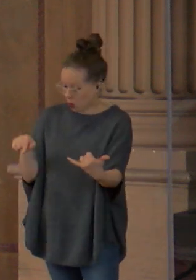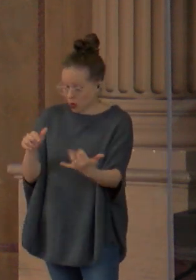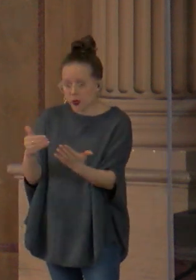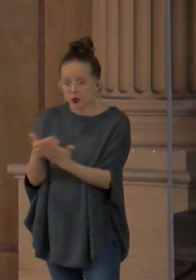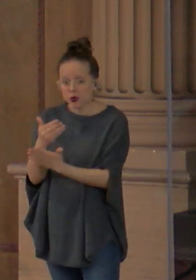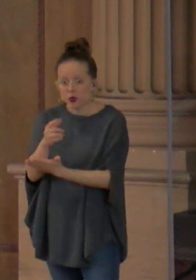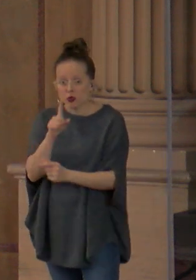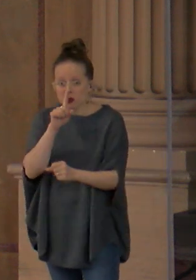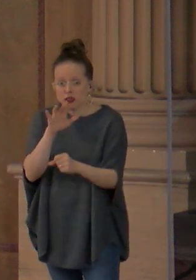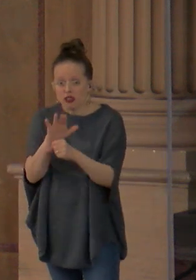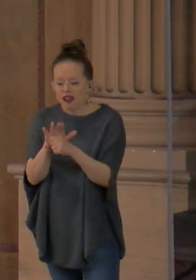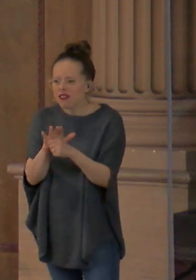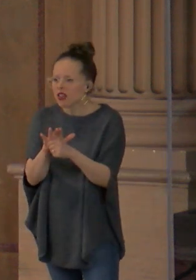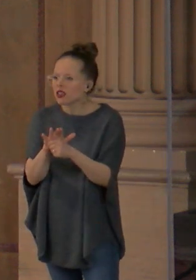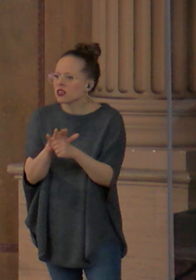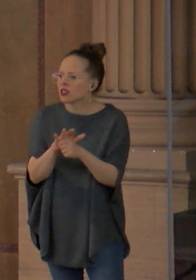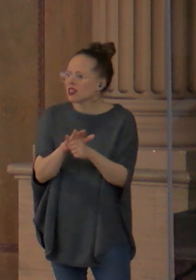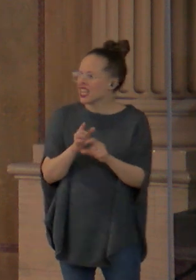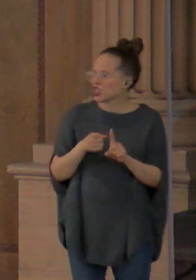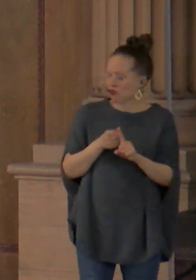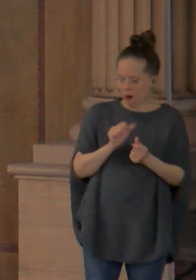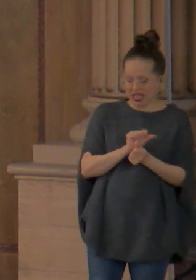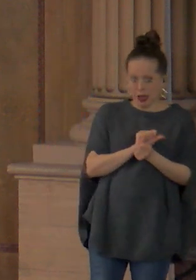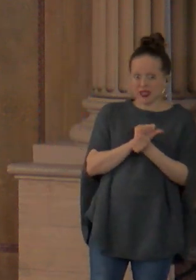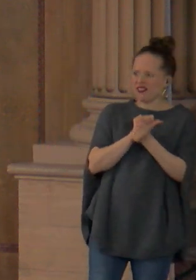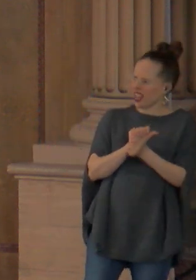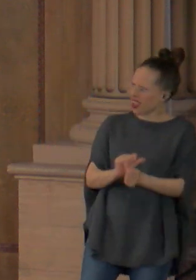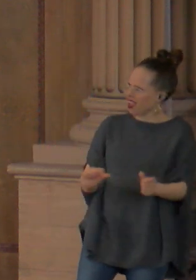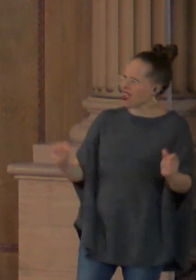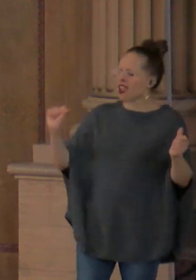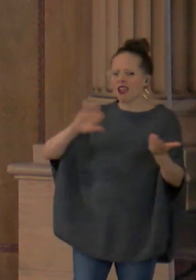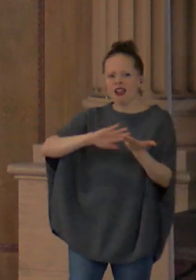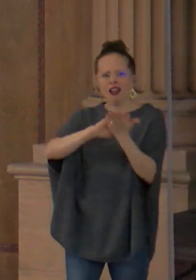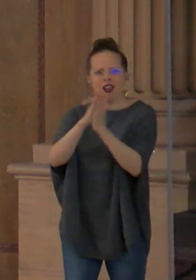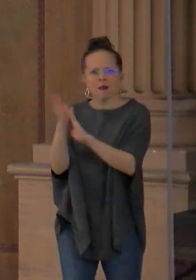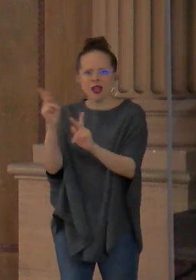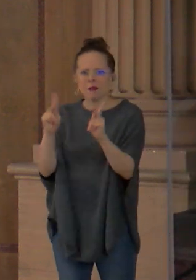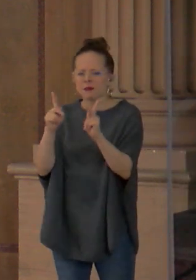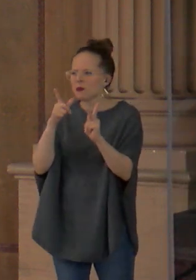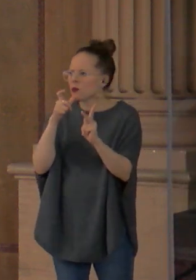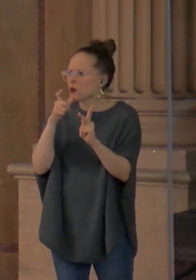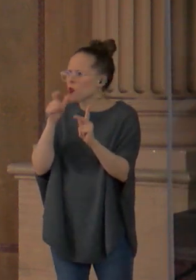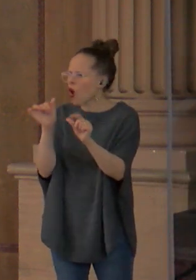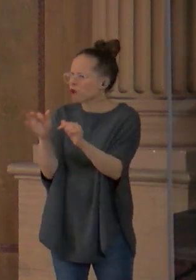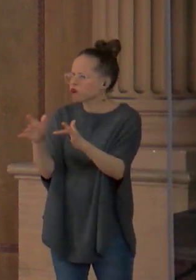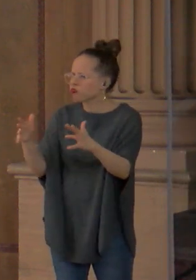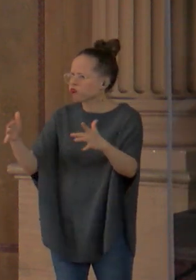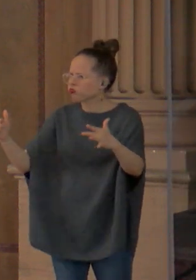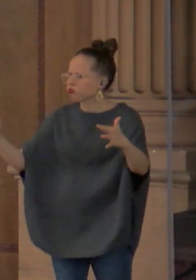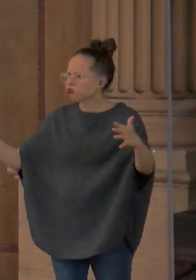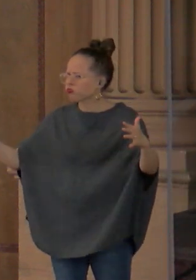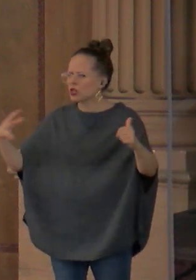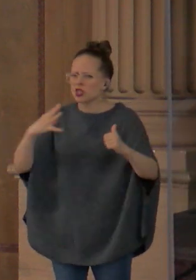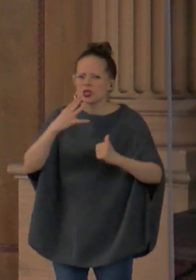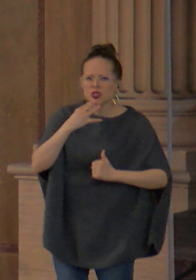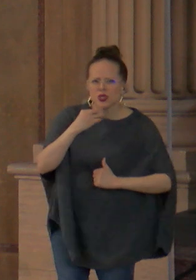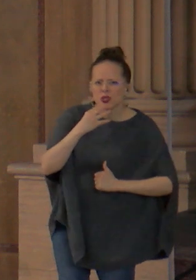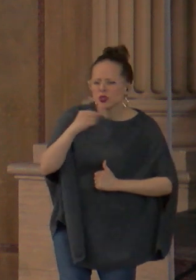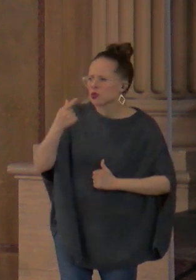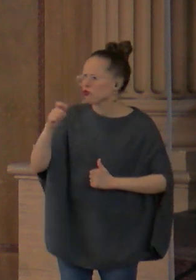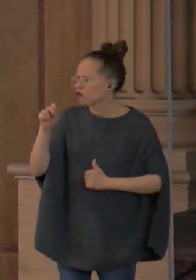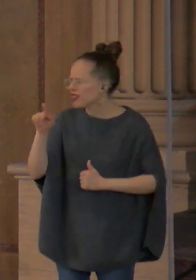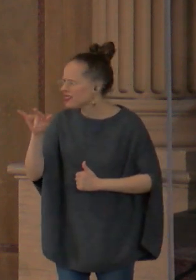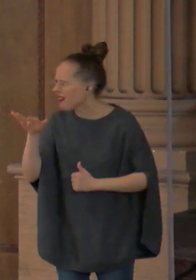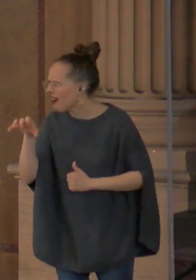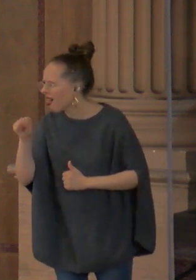reality is the coming out of captivity of God's people to a people that are far more numerous, a people that are made up of Jews and Gentiles,